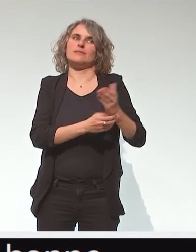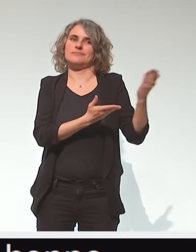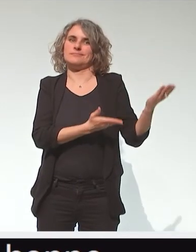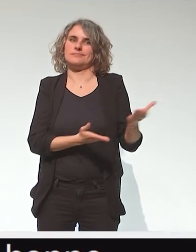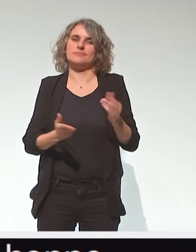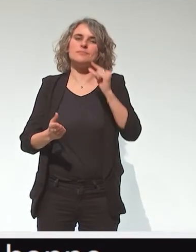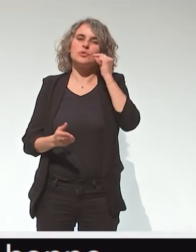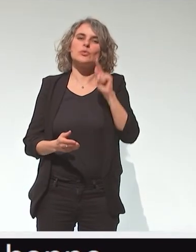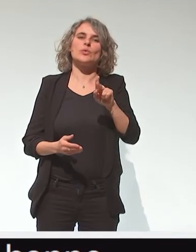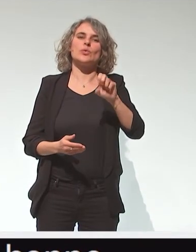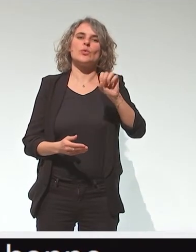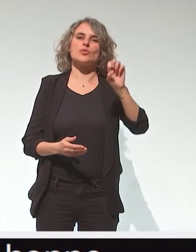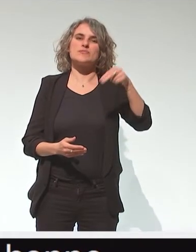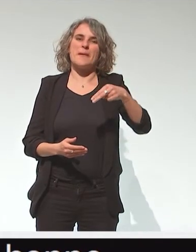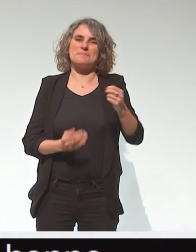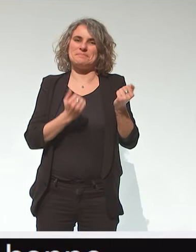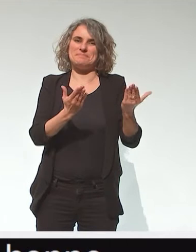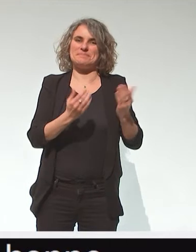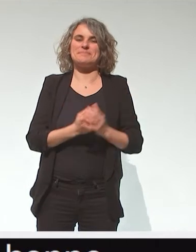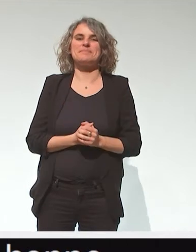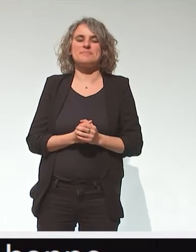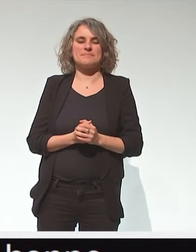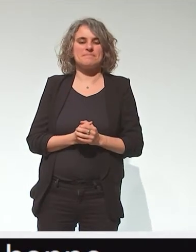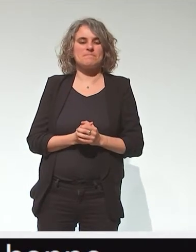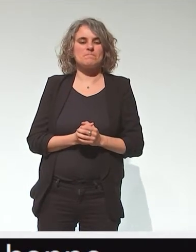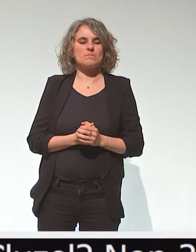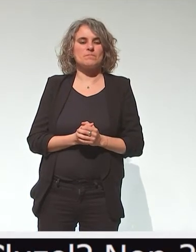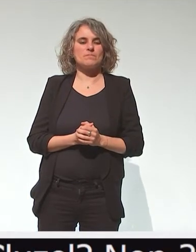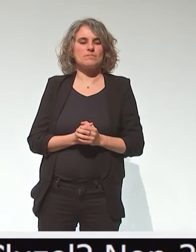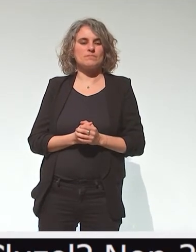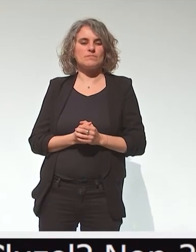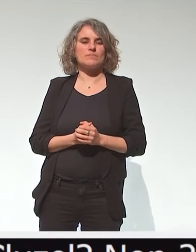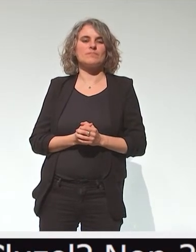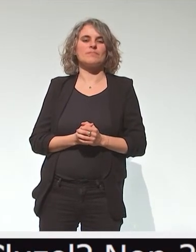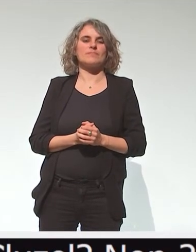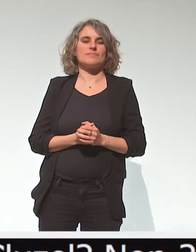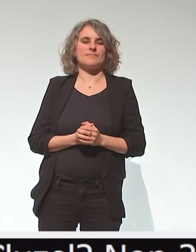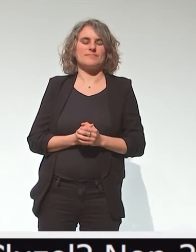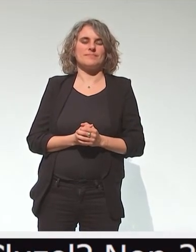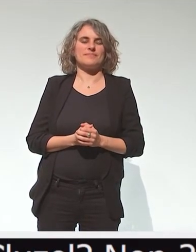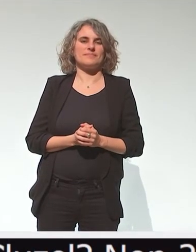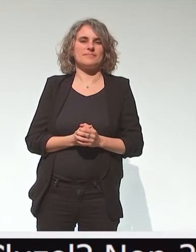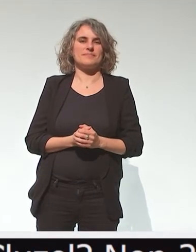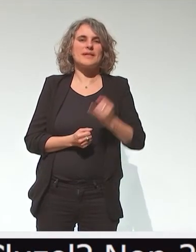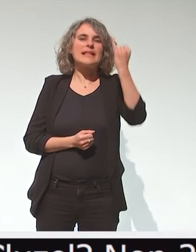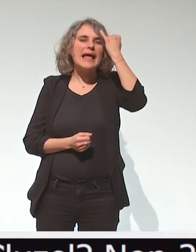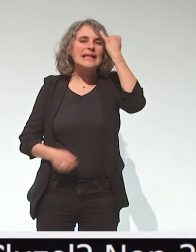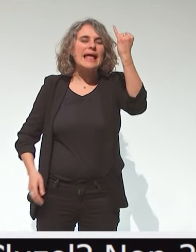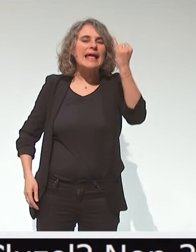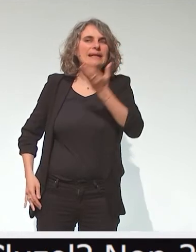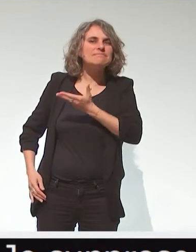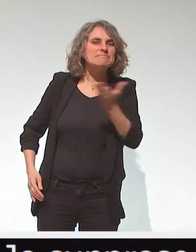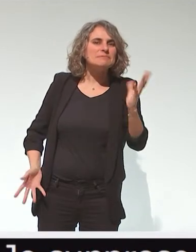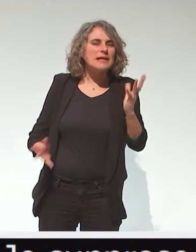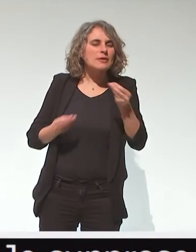the testimonial of Mr. Louis Gustin. I guess that these initiatives echo